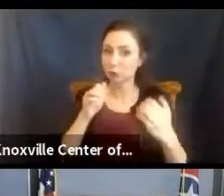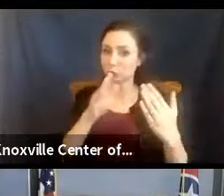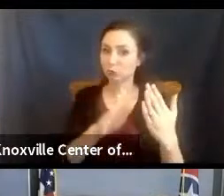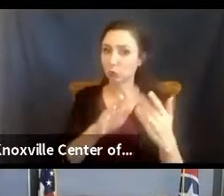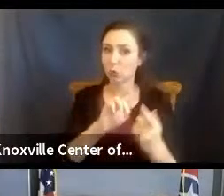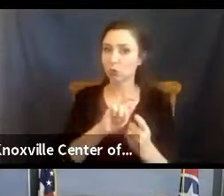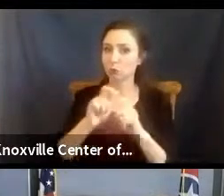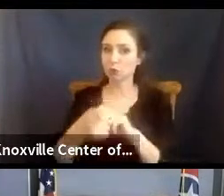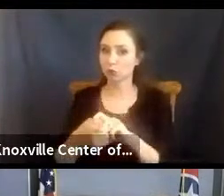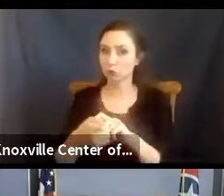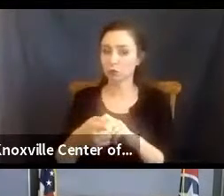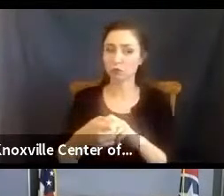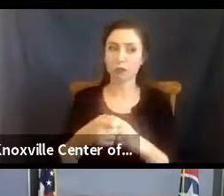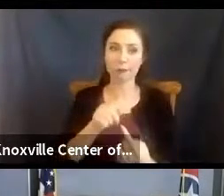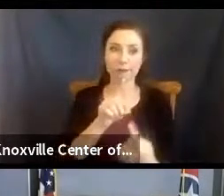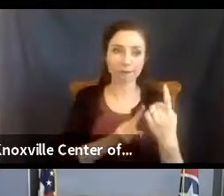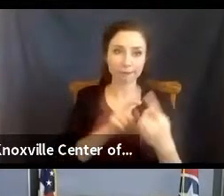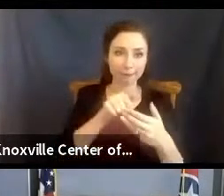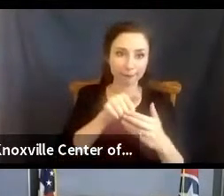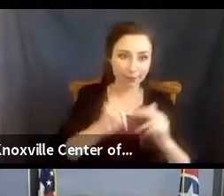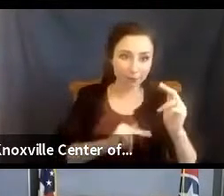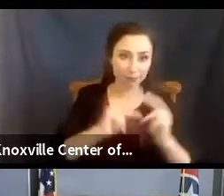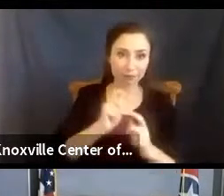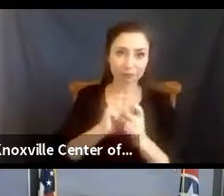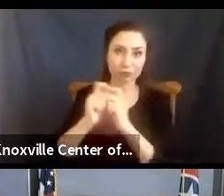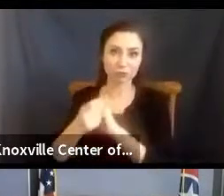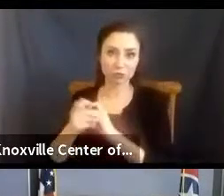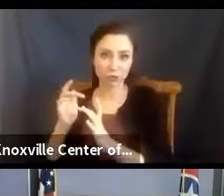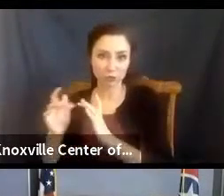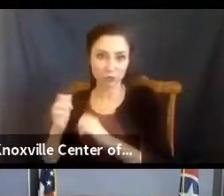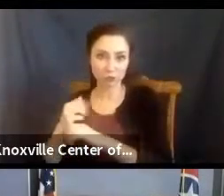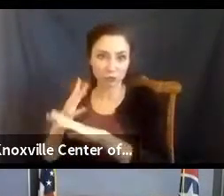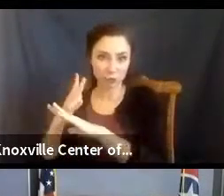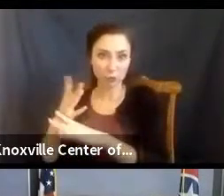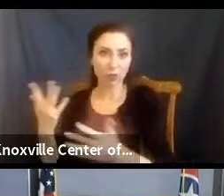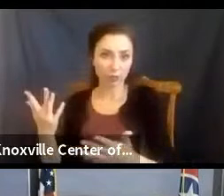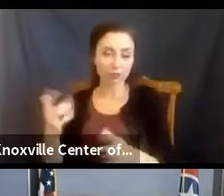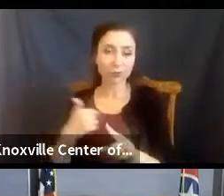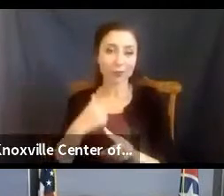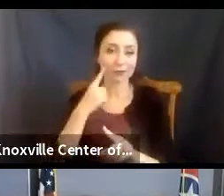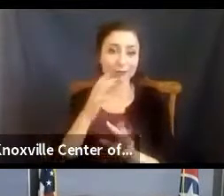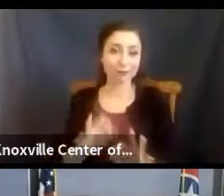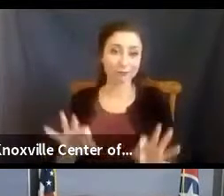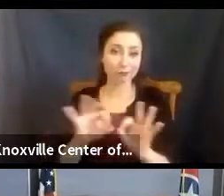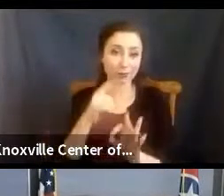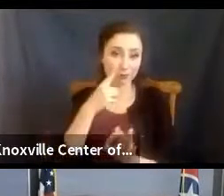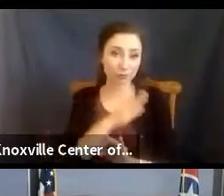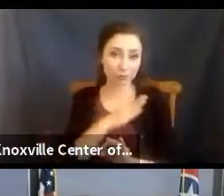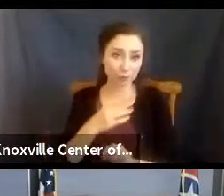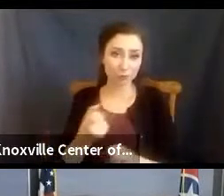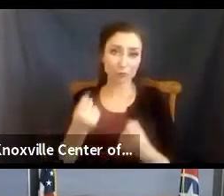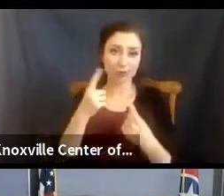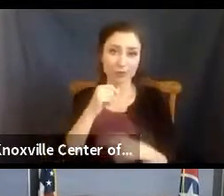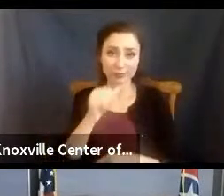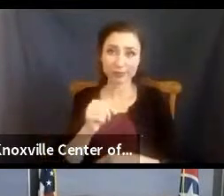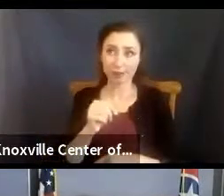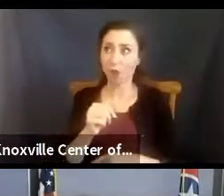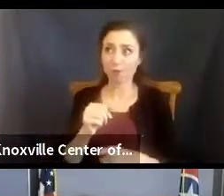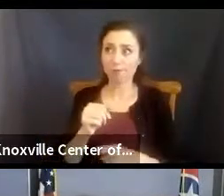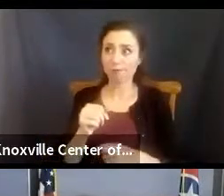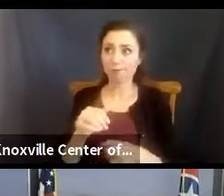switch from in-person to virtual. So I just think that might be important for the board to understand that it's not all or